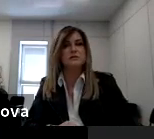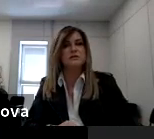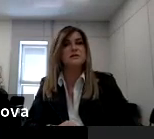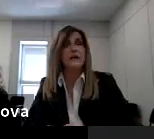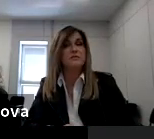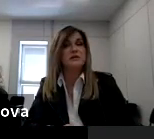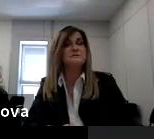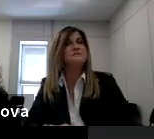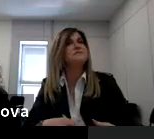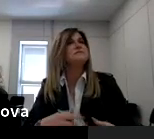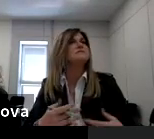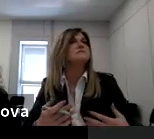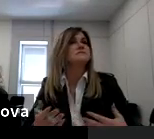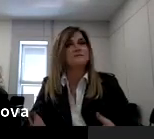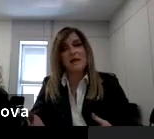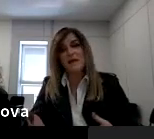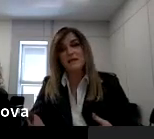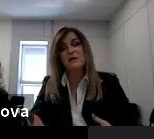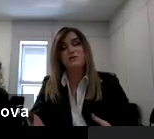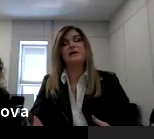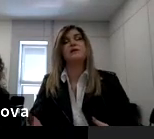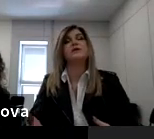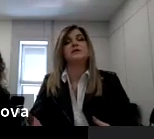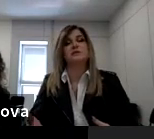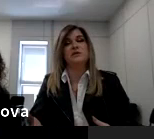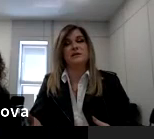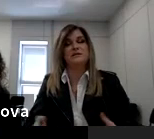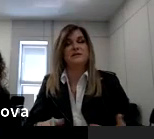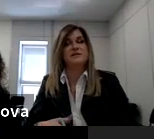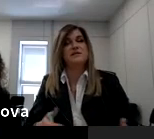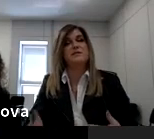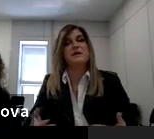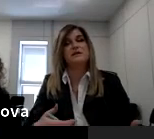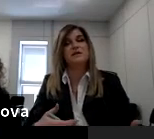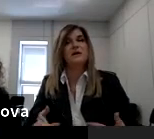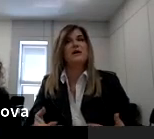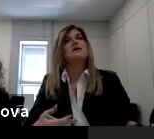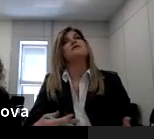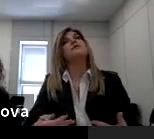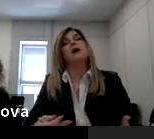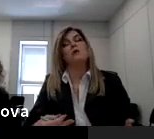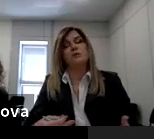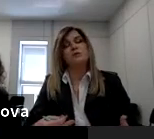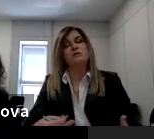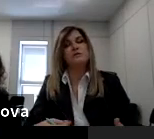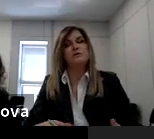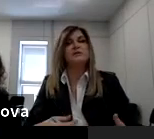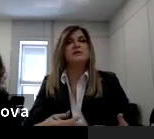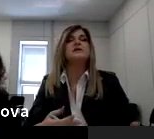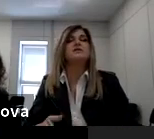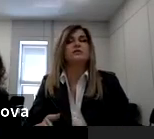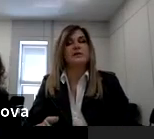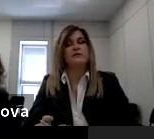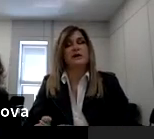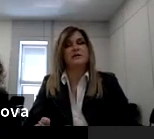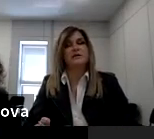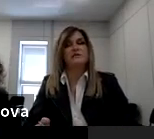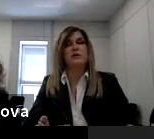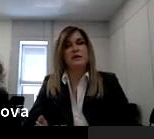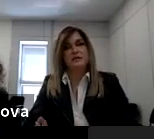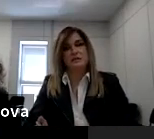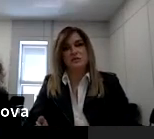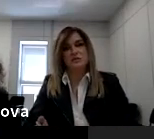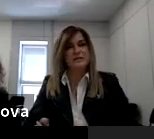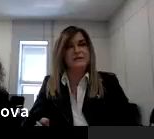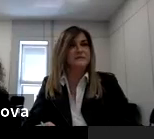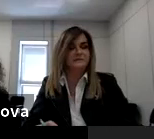about IP and about high quality of light. This is the main, from our point of view, these are two main factors